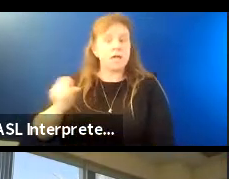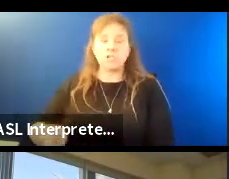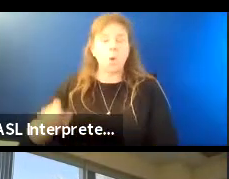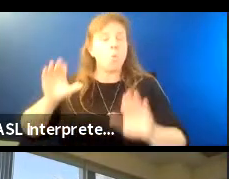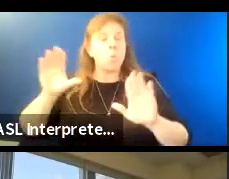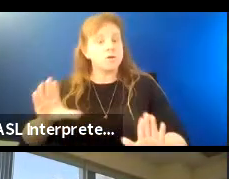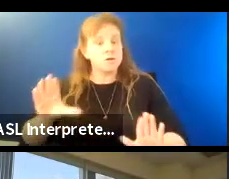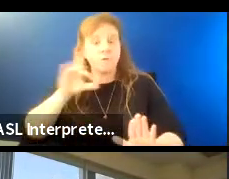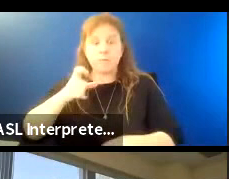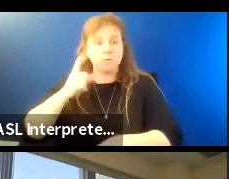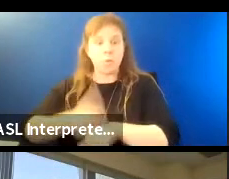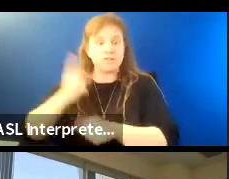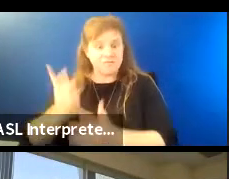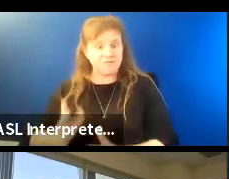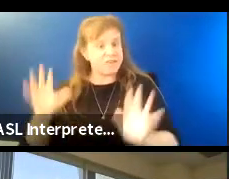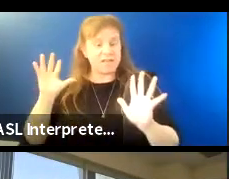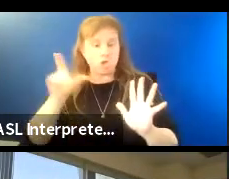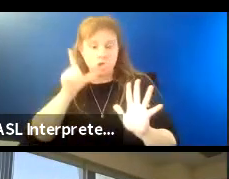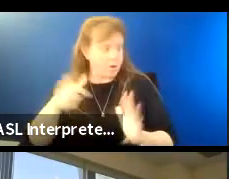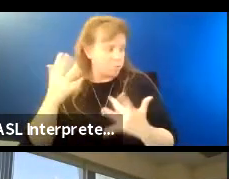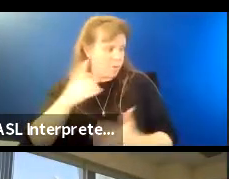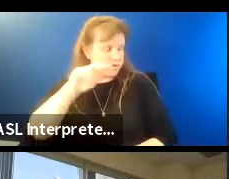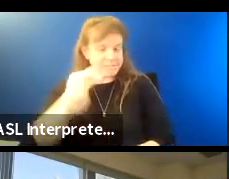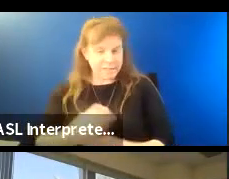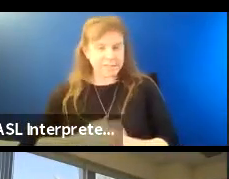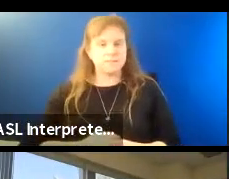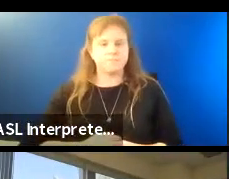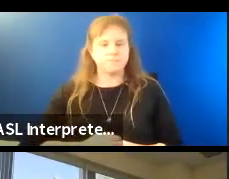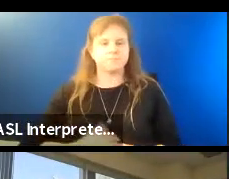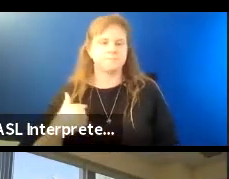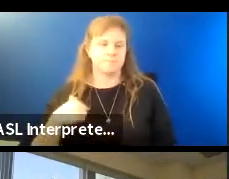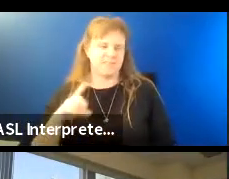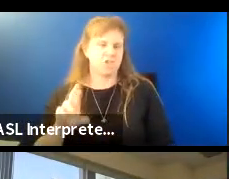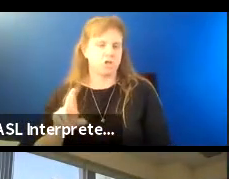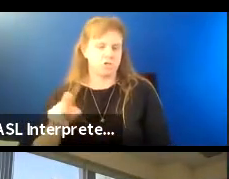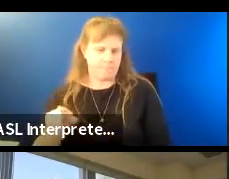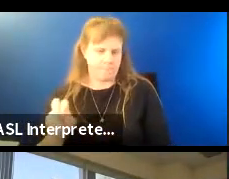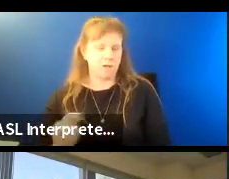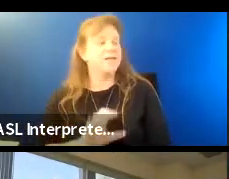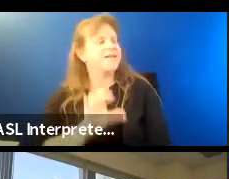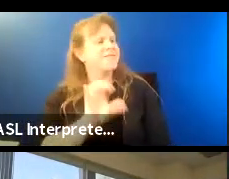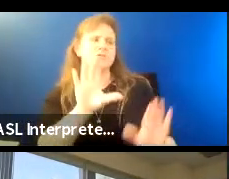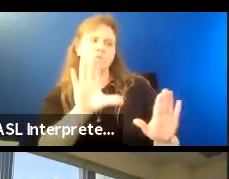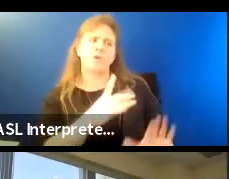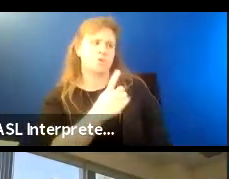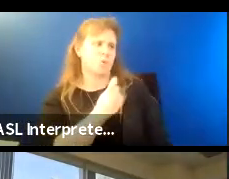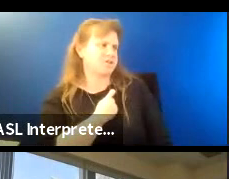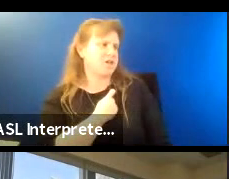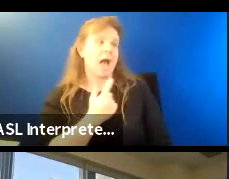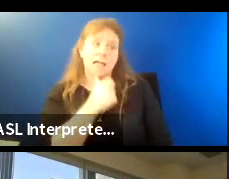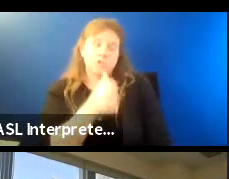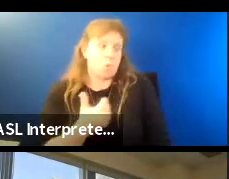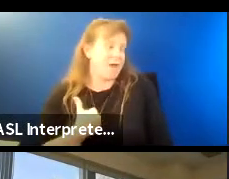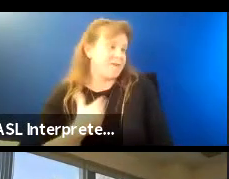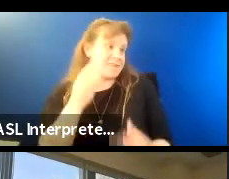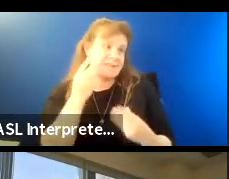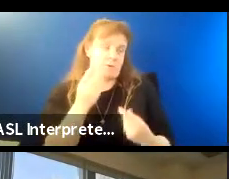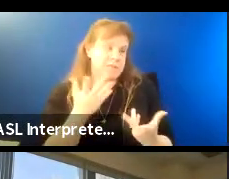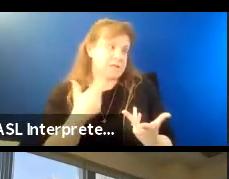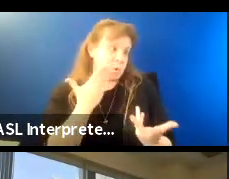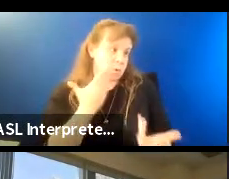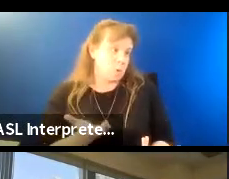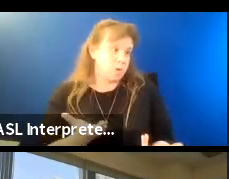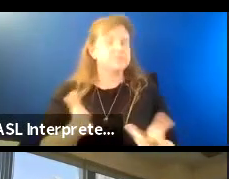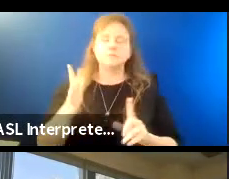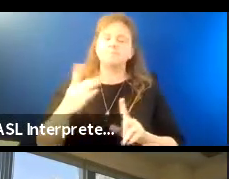once. Yeah, that is another great question. And I don't have the data at my fingertips. I do know anecdotally